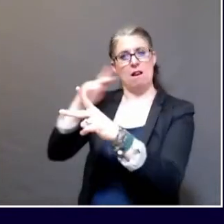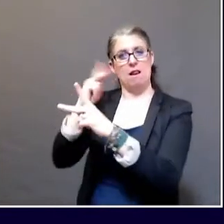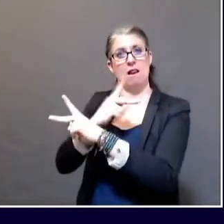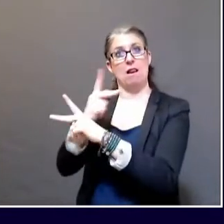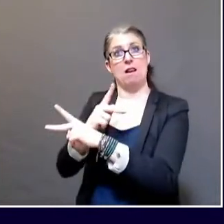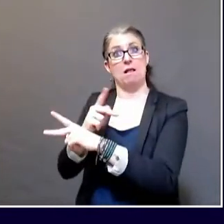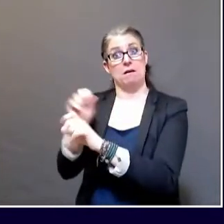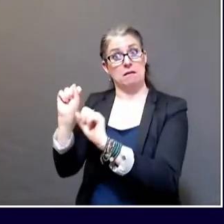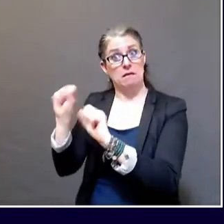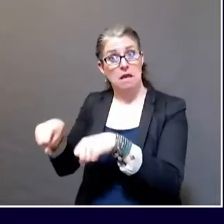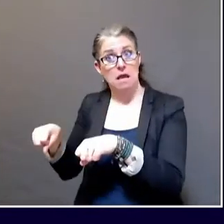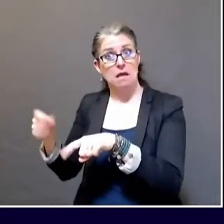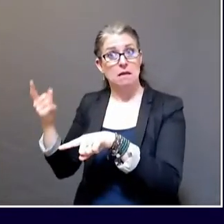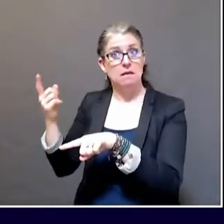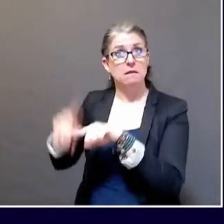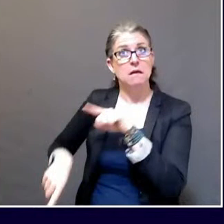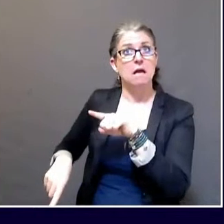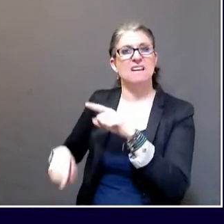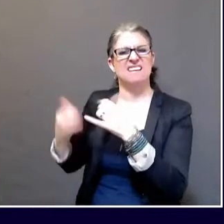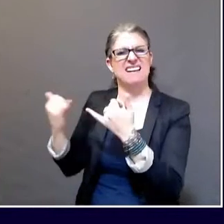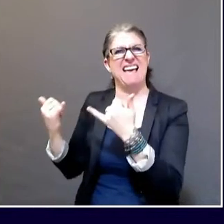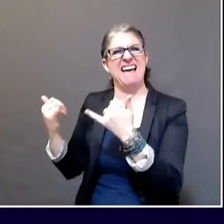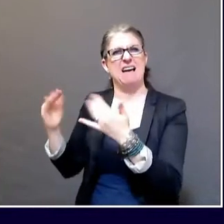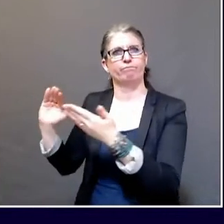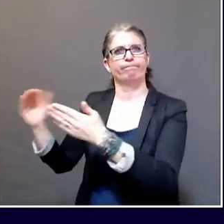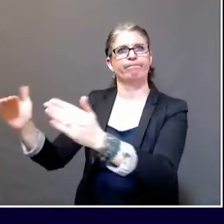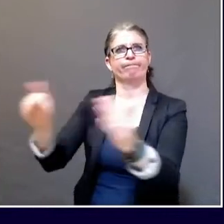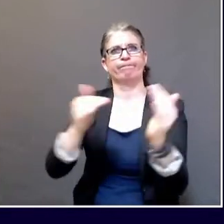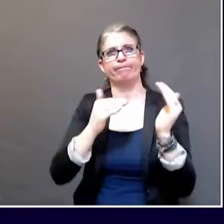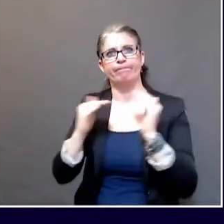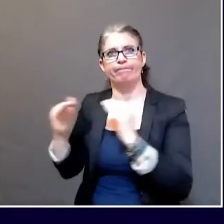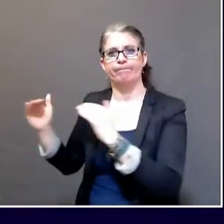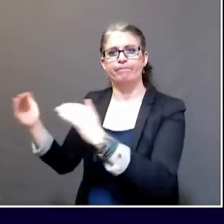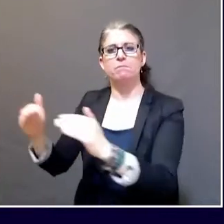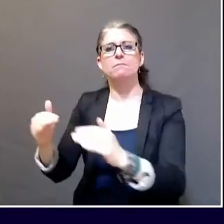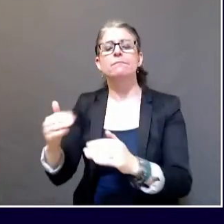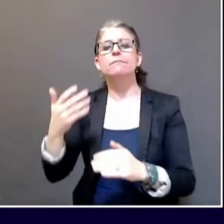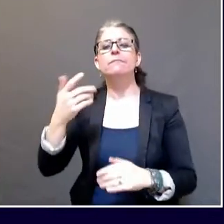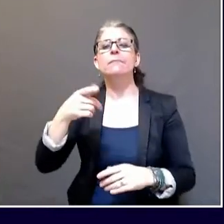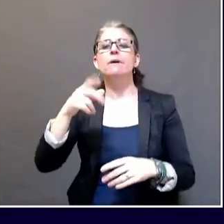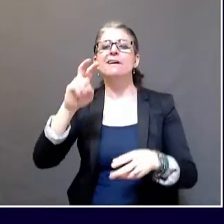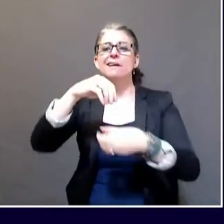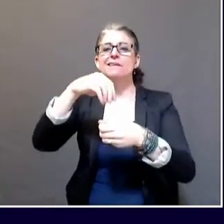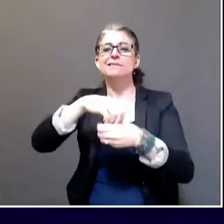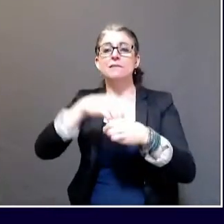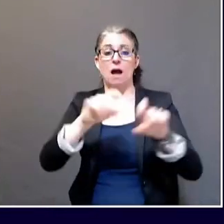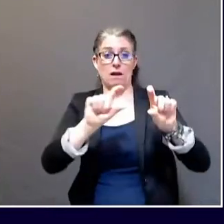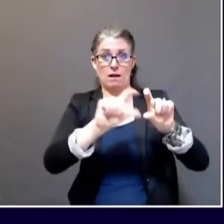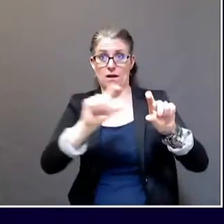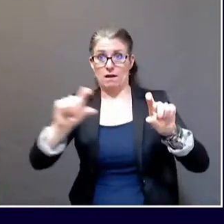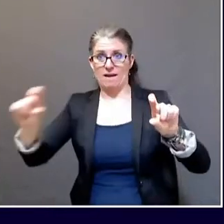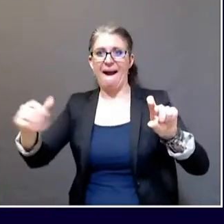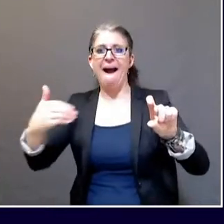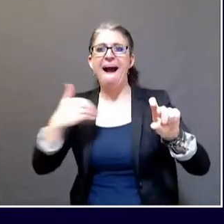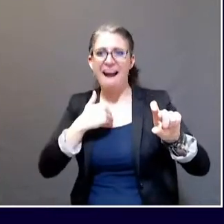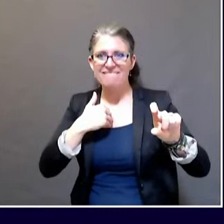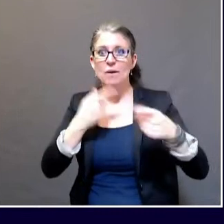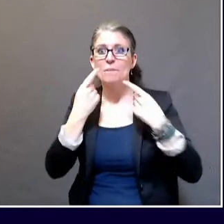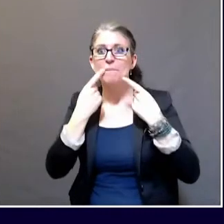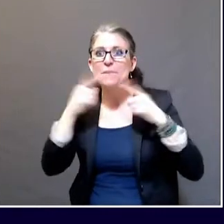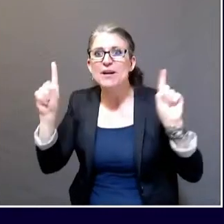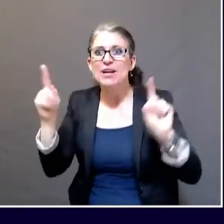of the vaccine to try to understand whether the excursions or exceedances were such that the